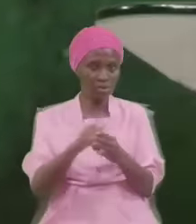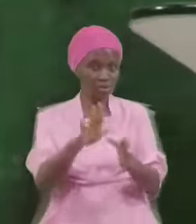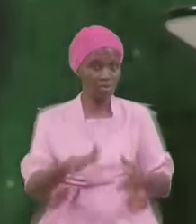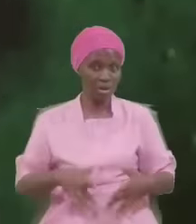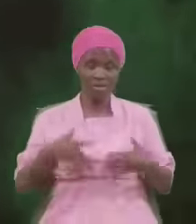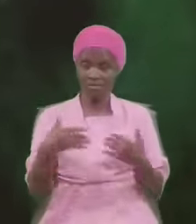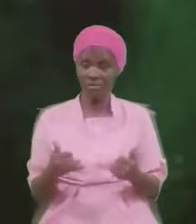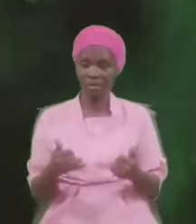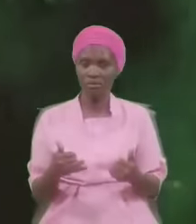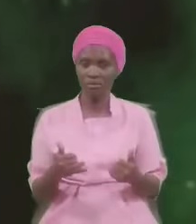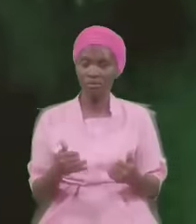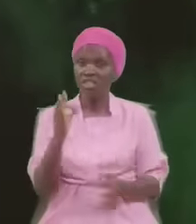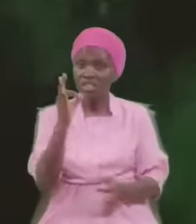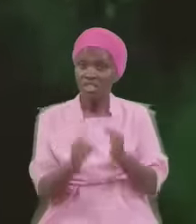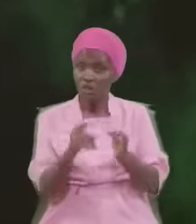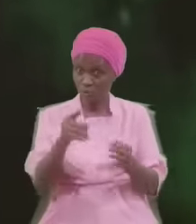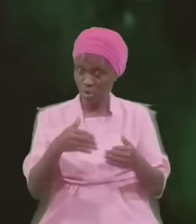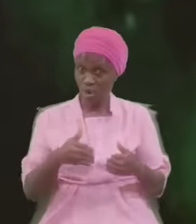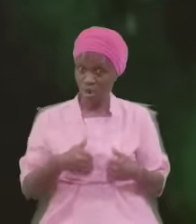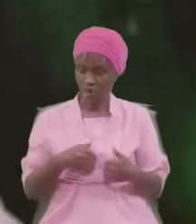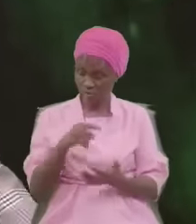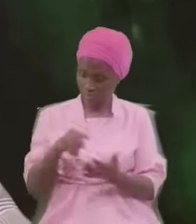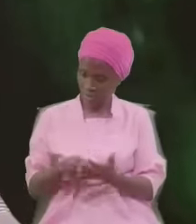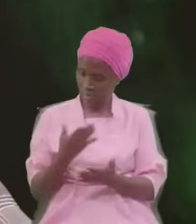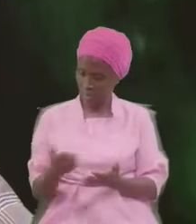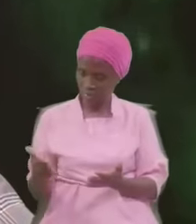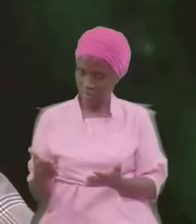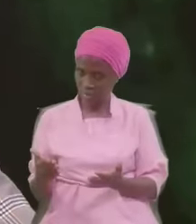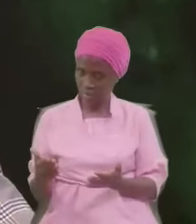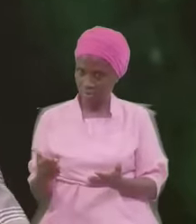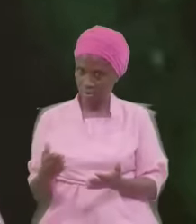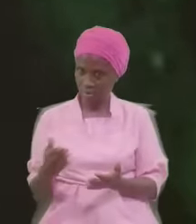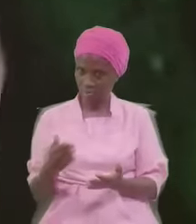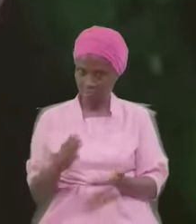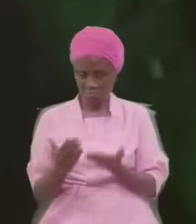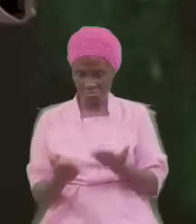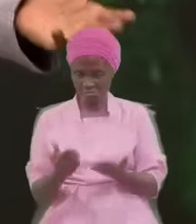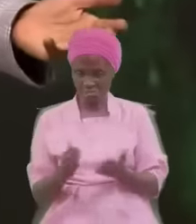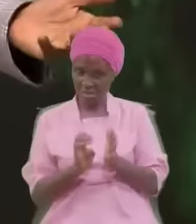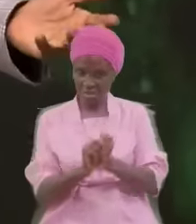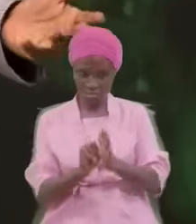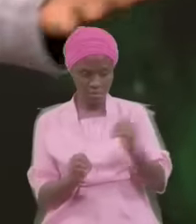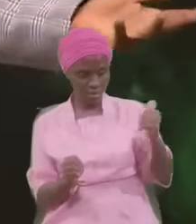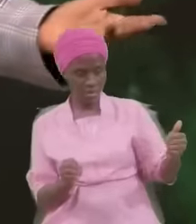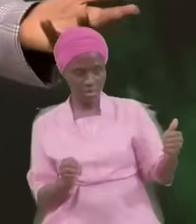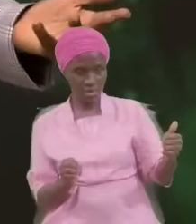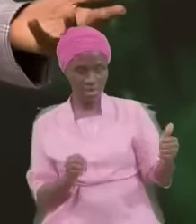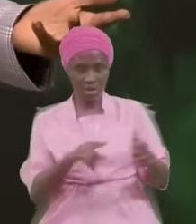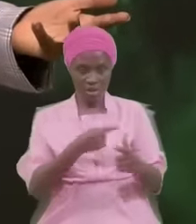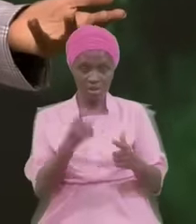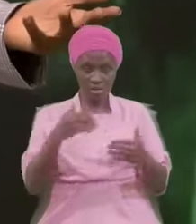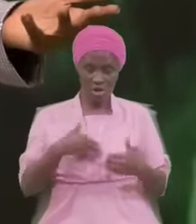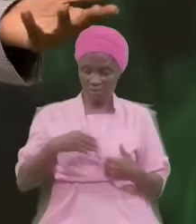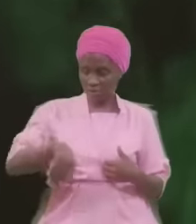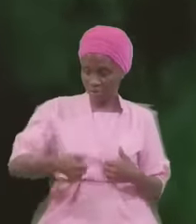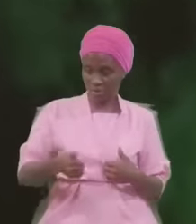you have this thing, let's call it A. And then you have this other